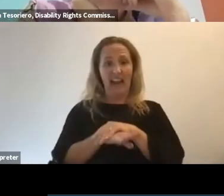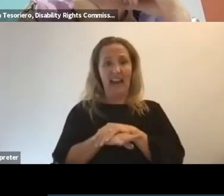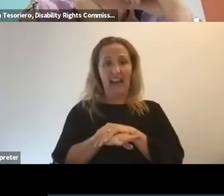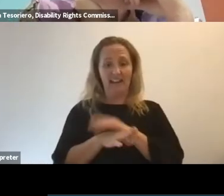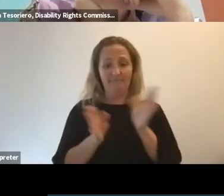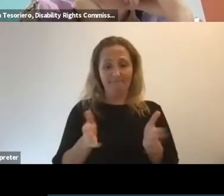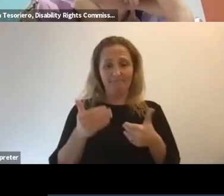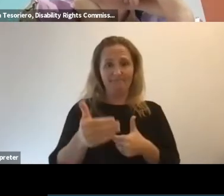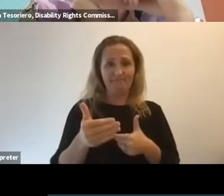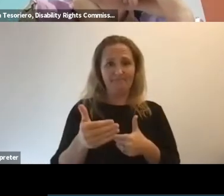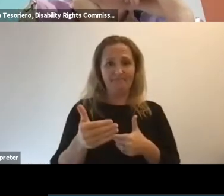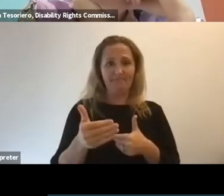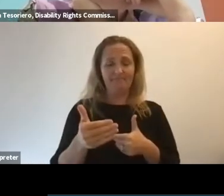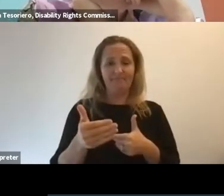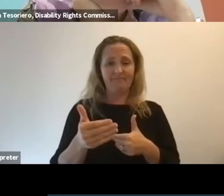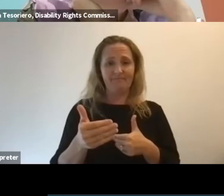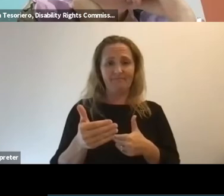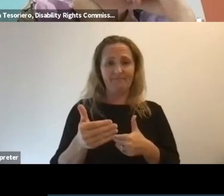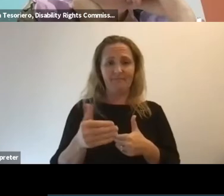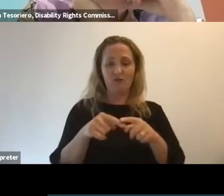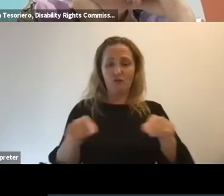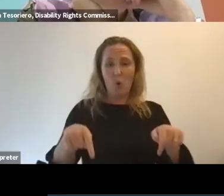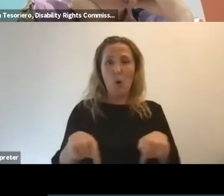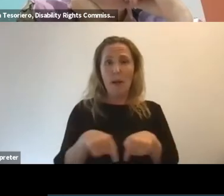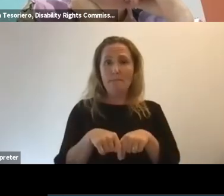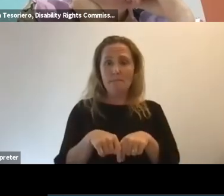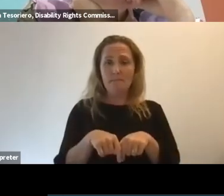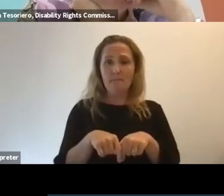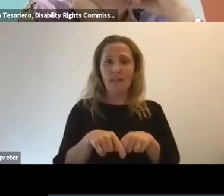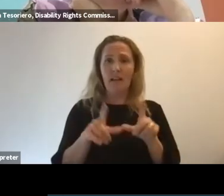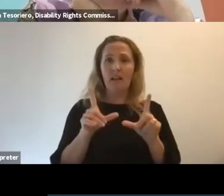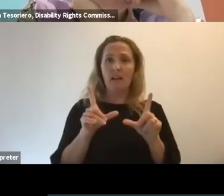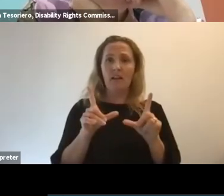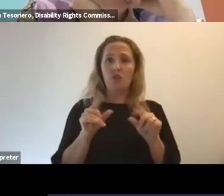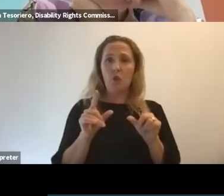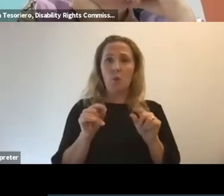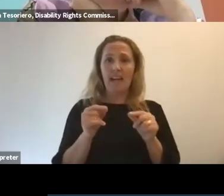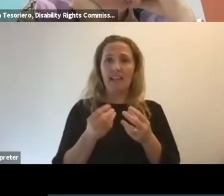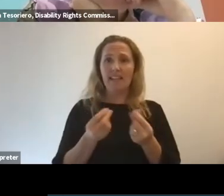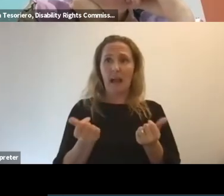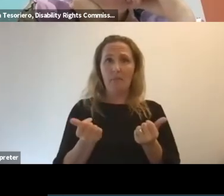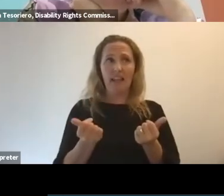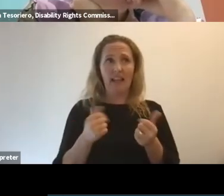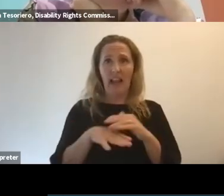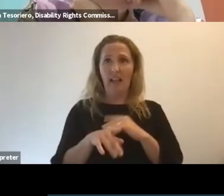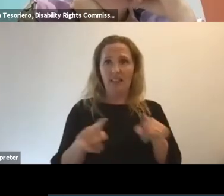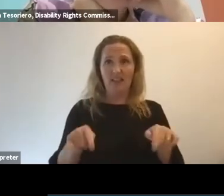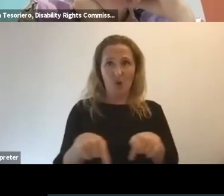able to or staying in their room and doing something in their room became really